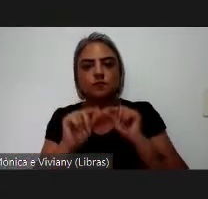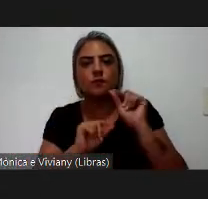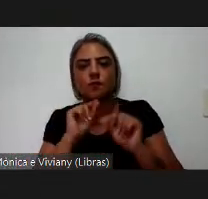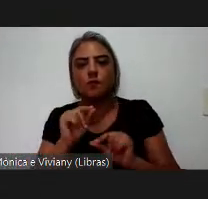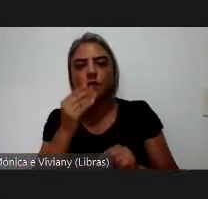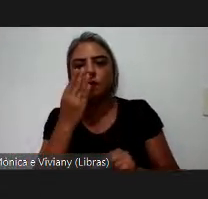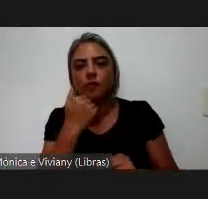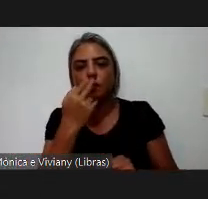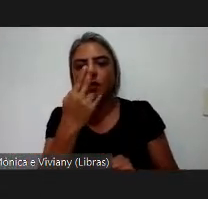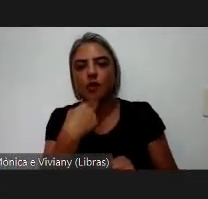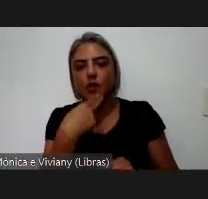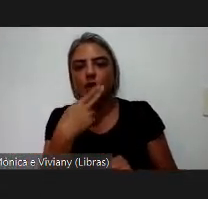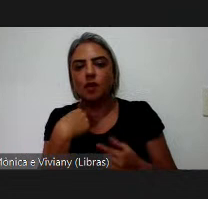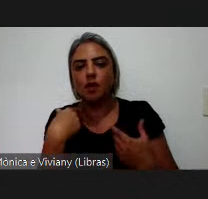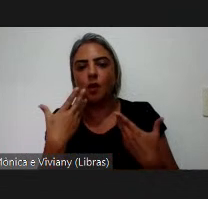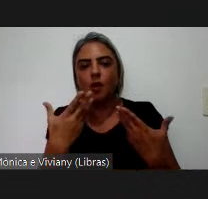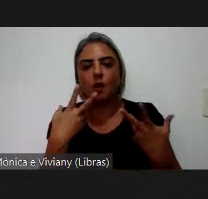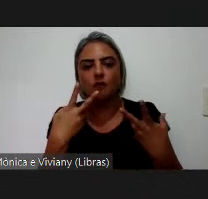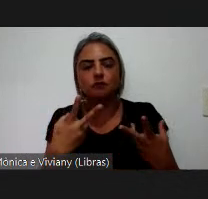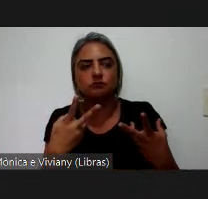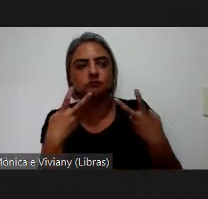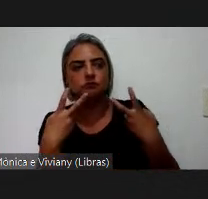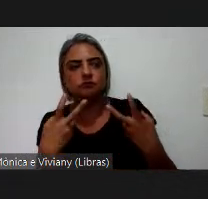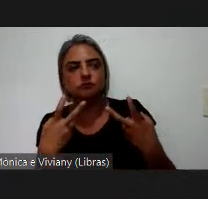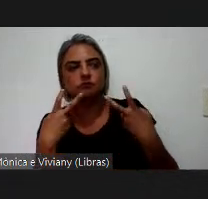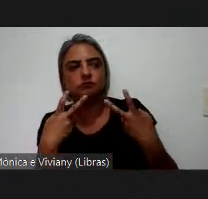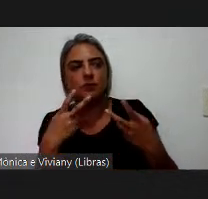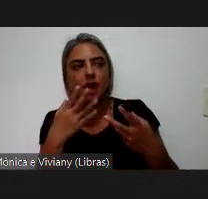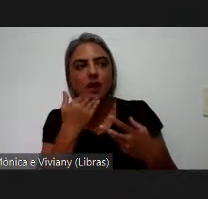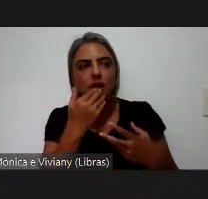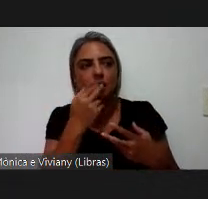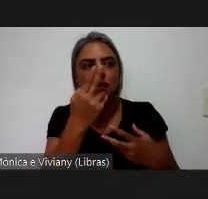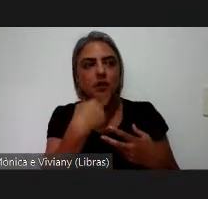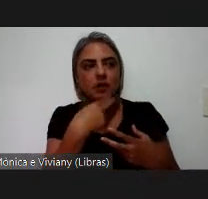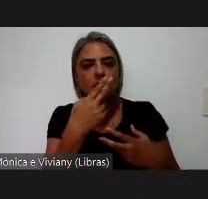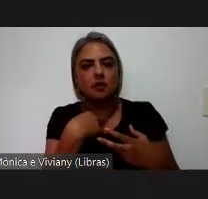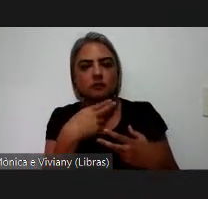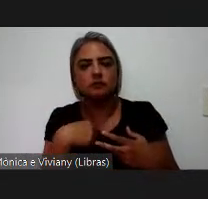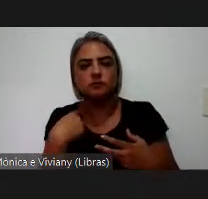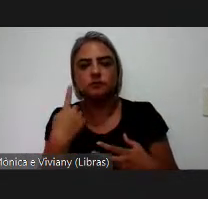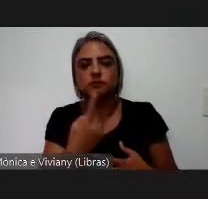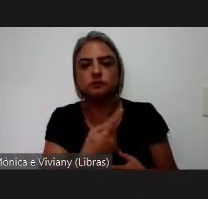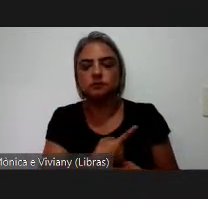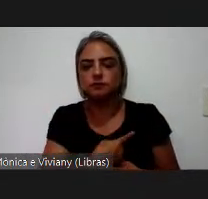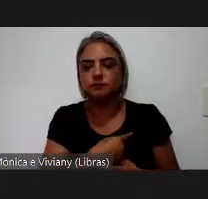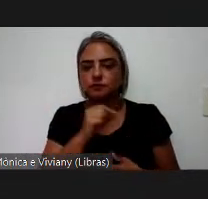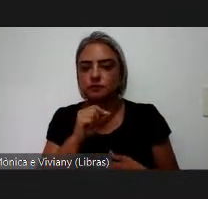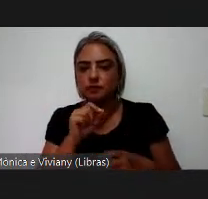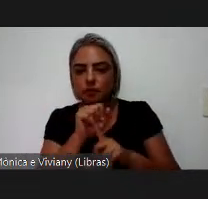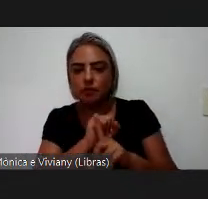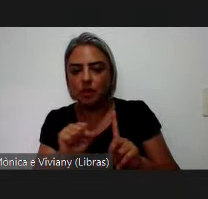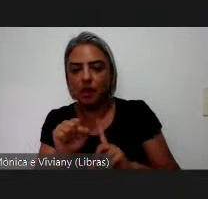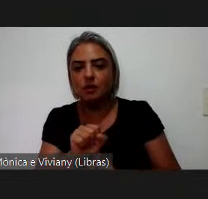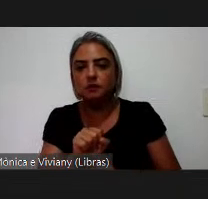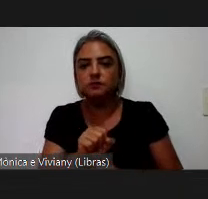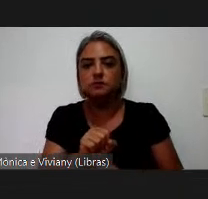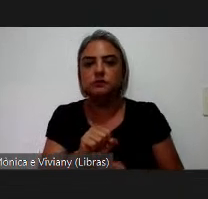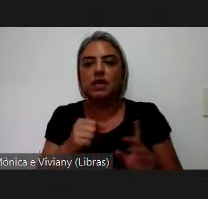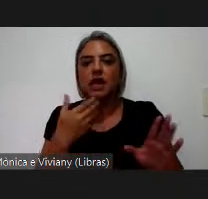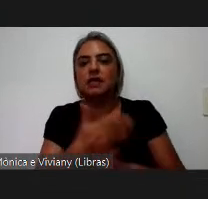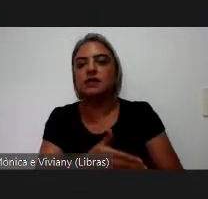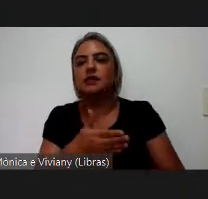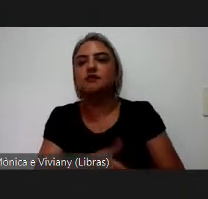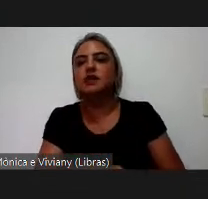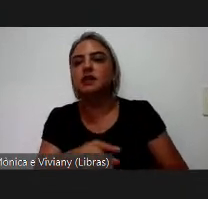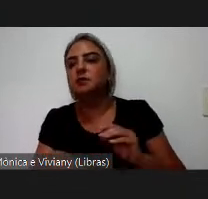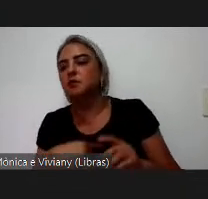what's that nutrition? When we look to nutrition as a focus of